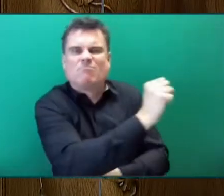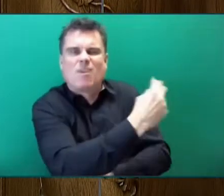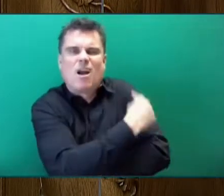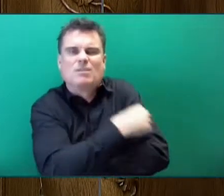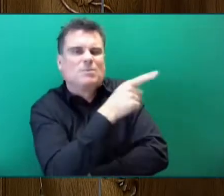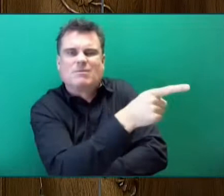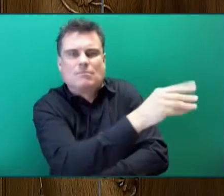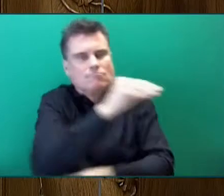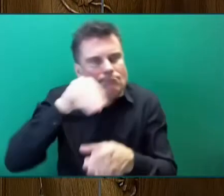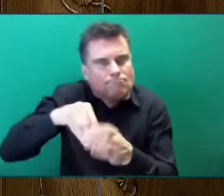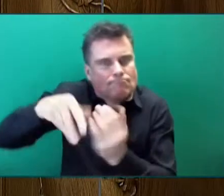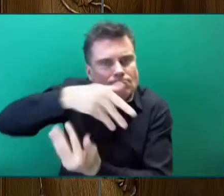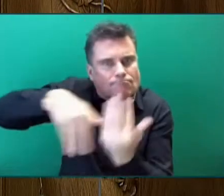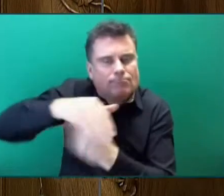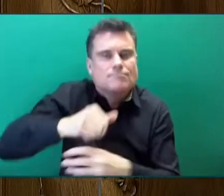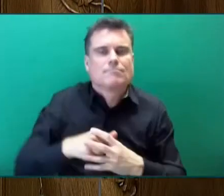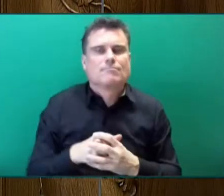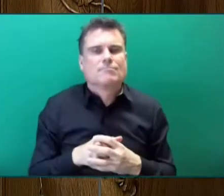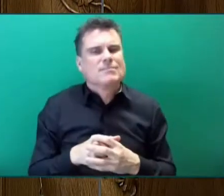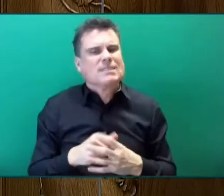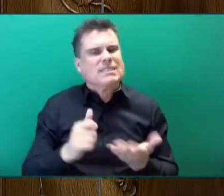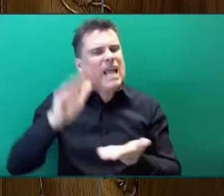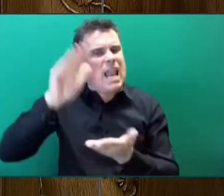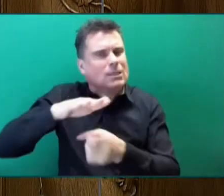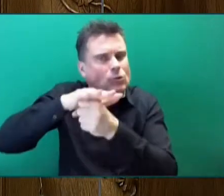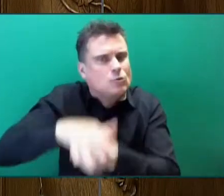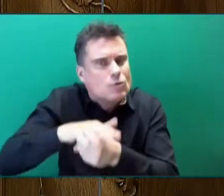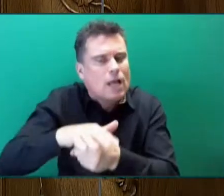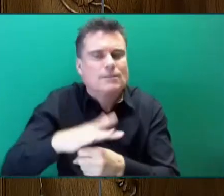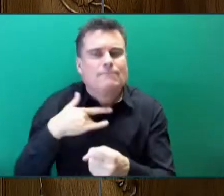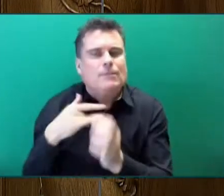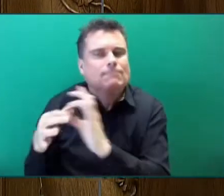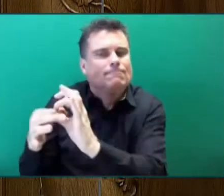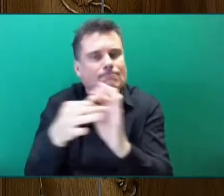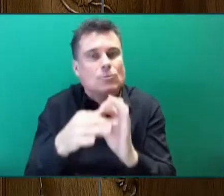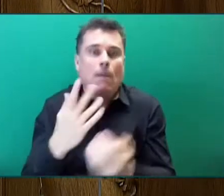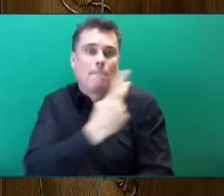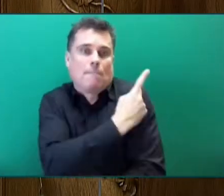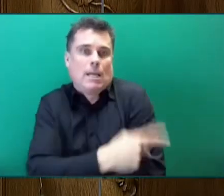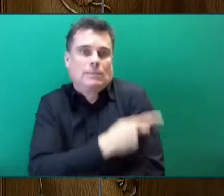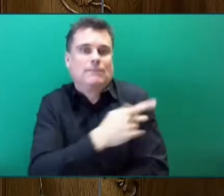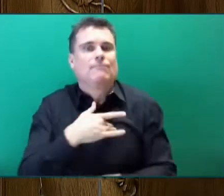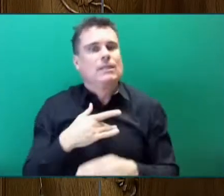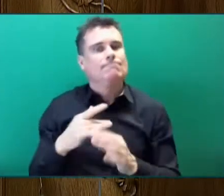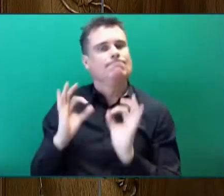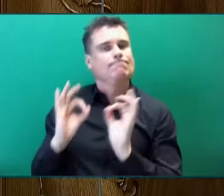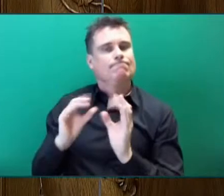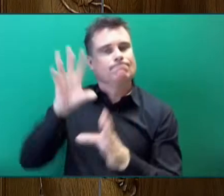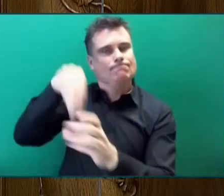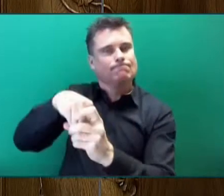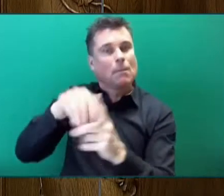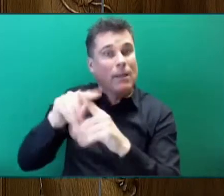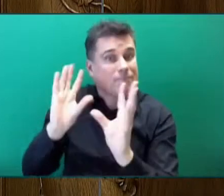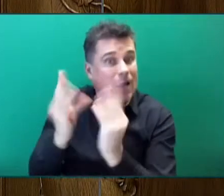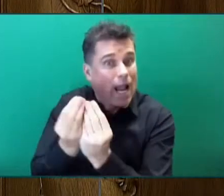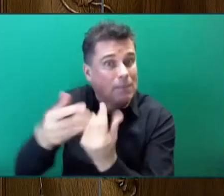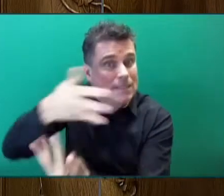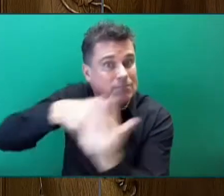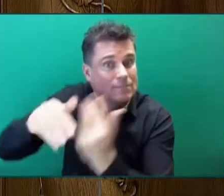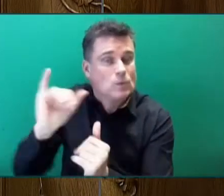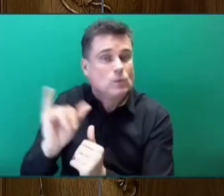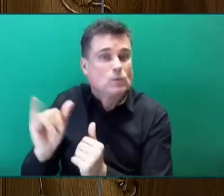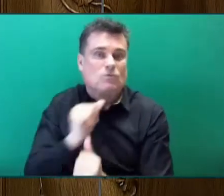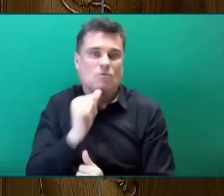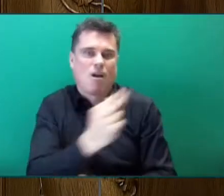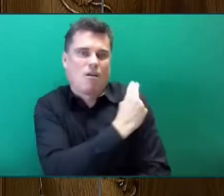and their families to navigate the healthcare system. Your government will take action on faster care by adding more